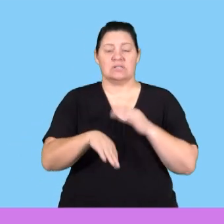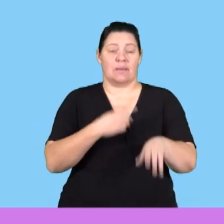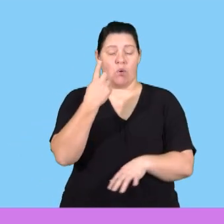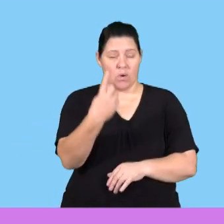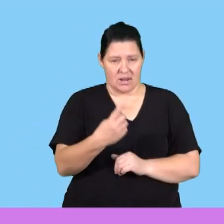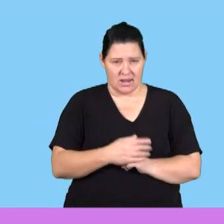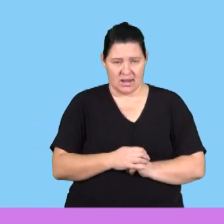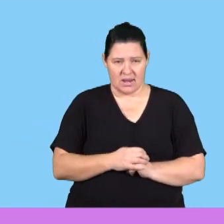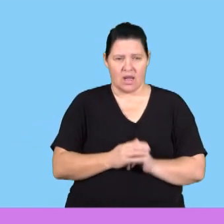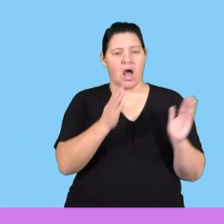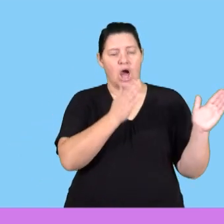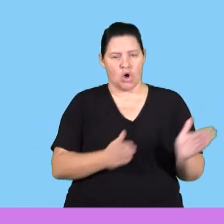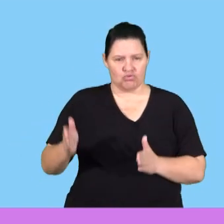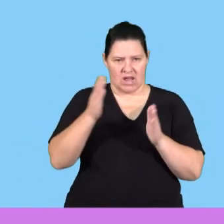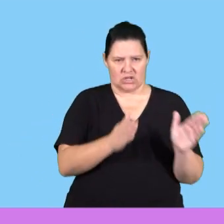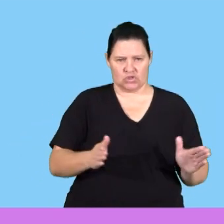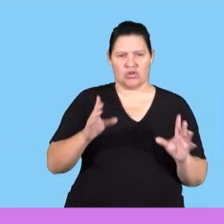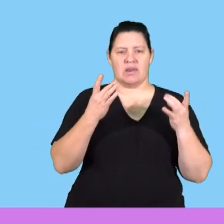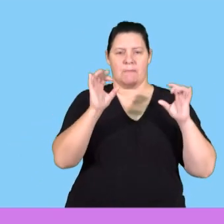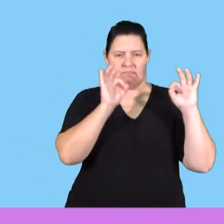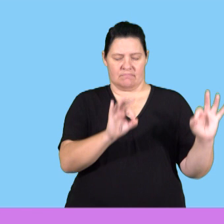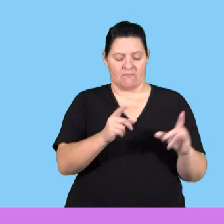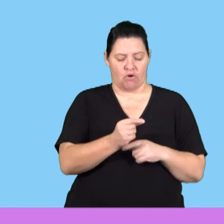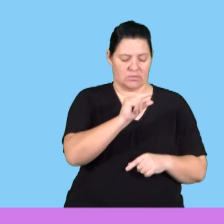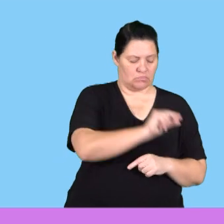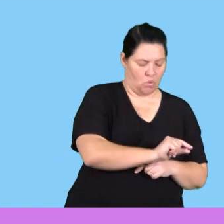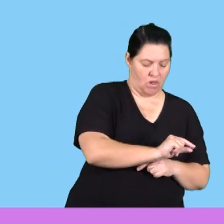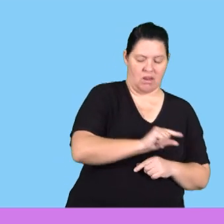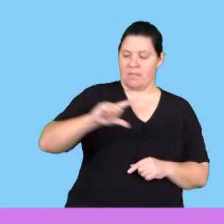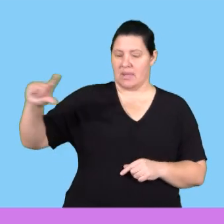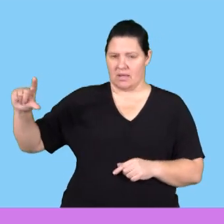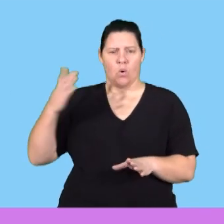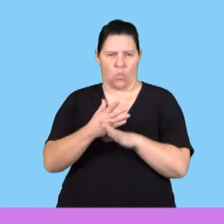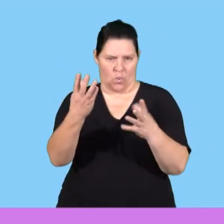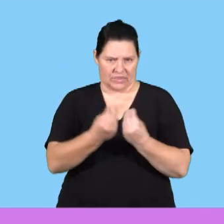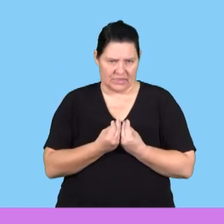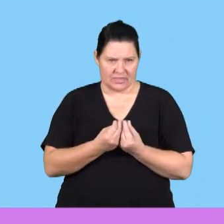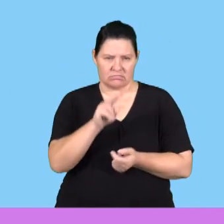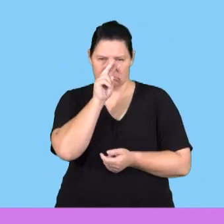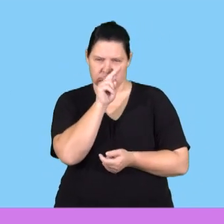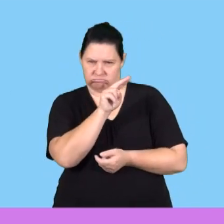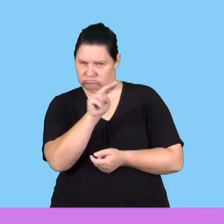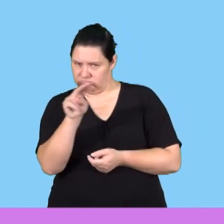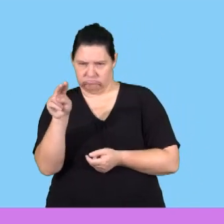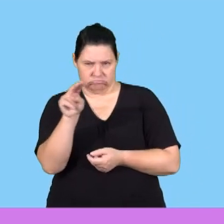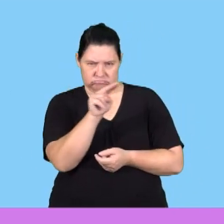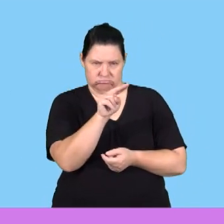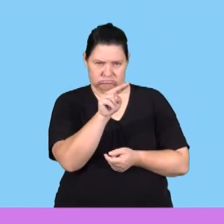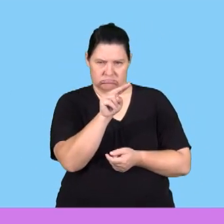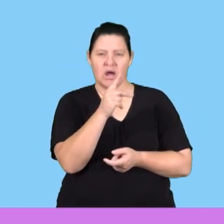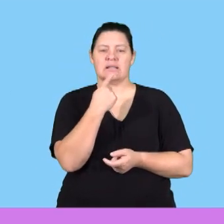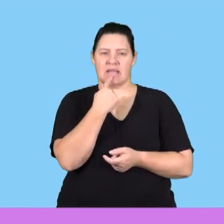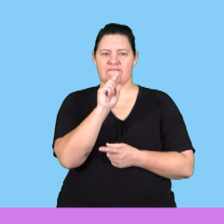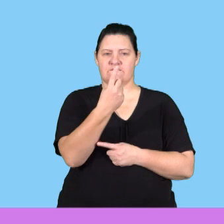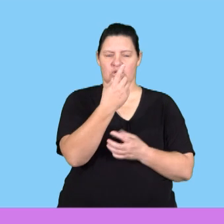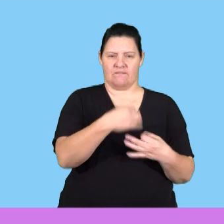So step number 1, let us quickly arrange our numbers. Okay, and please work with me. Looking at our data set